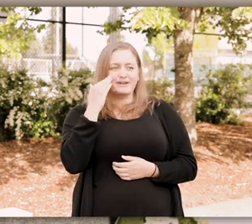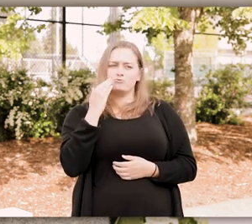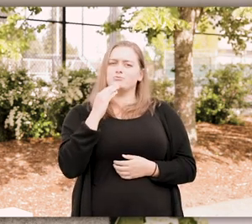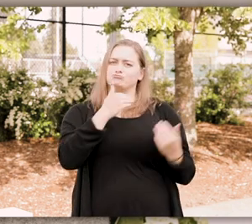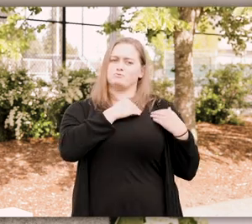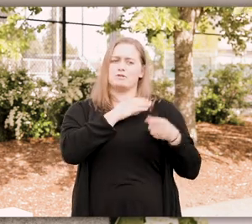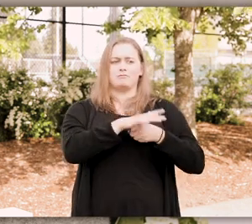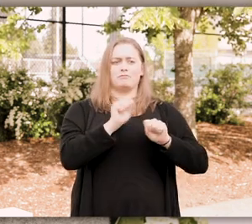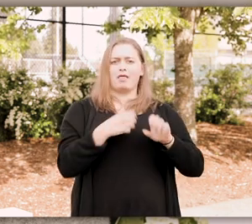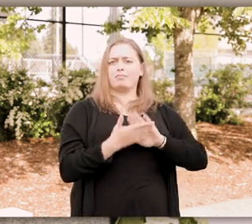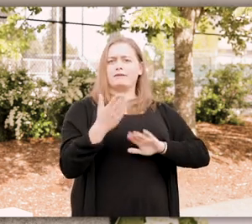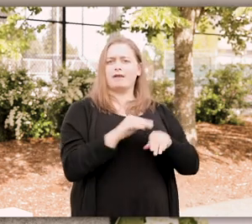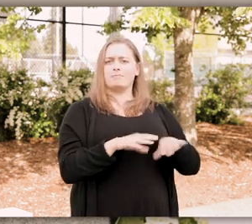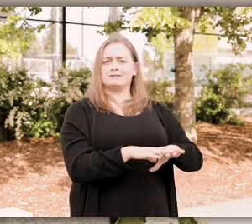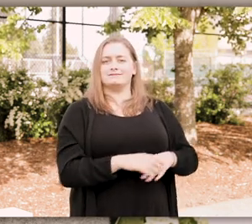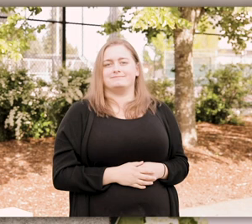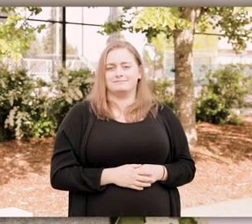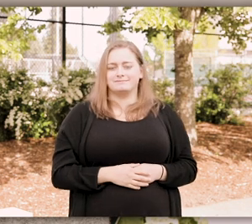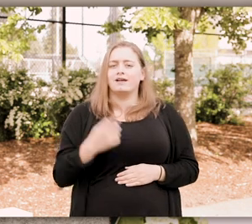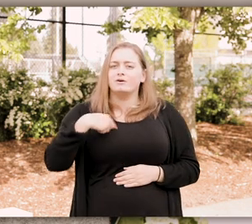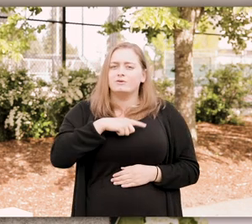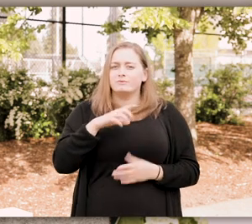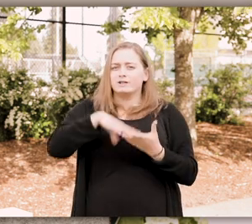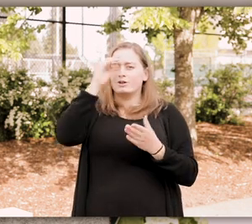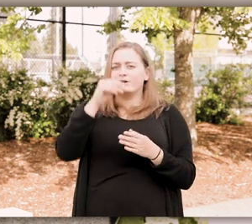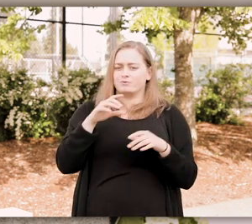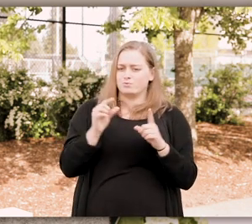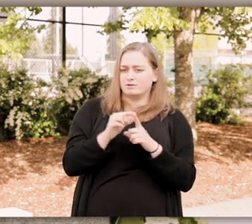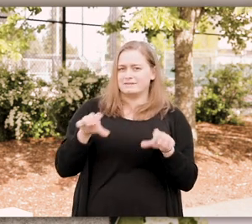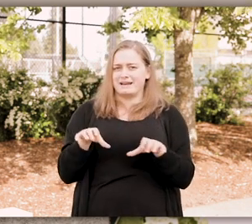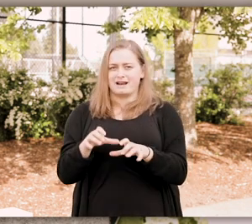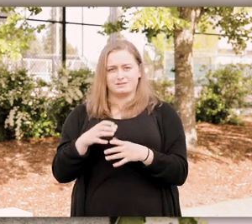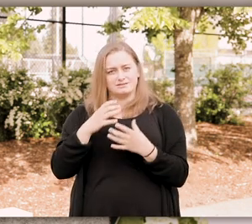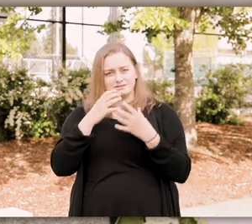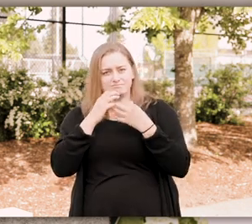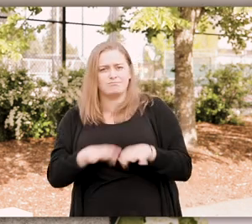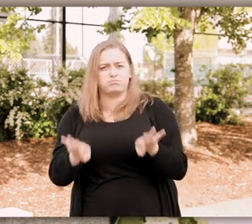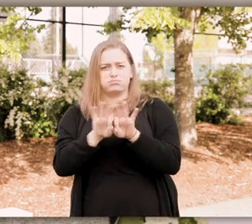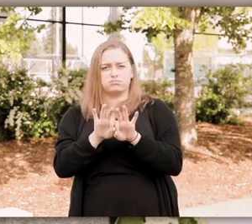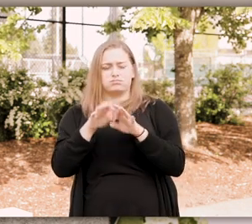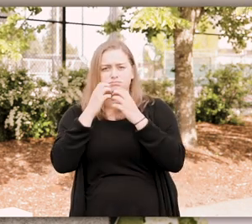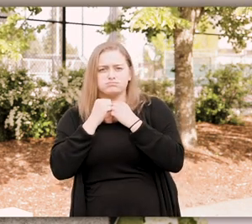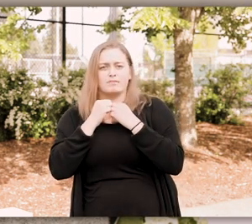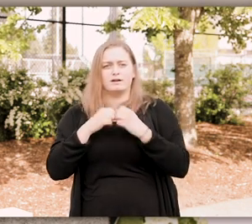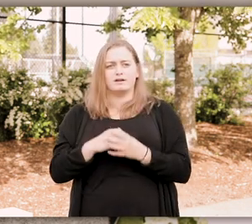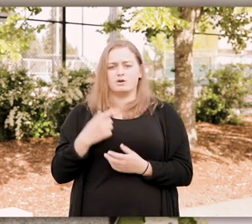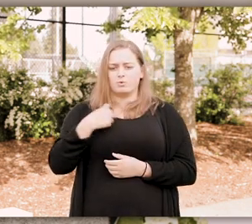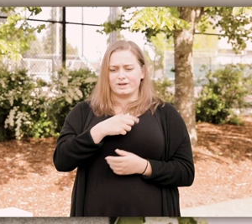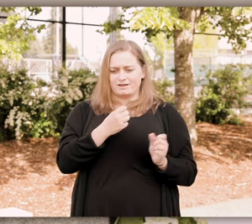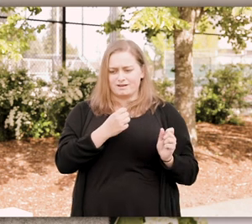campus. We learned that words and actions mattered. We organized protests in a world we were just beginning to